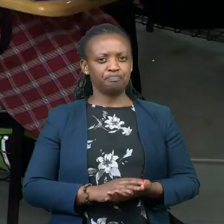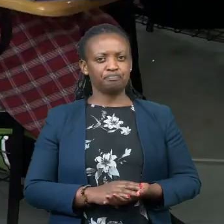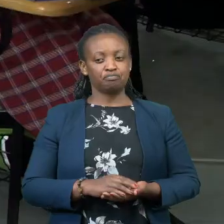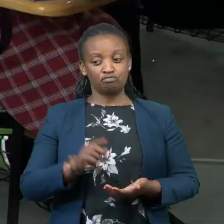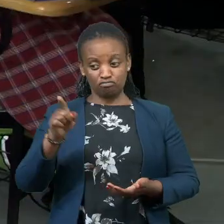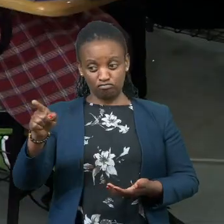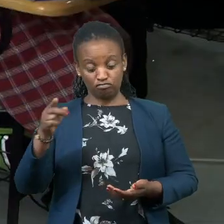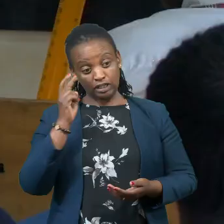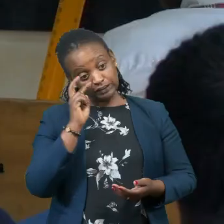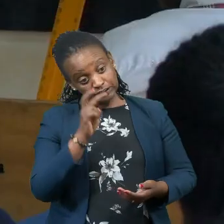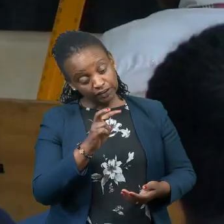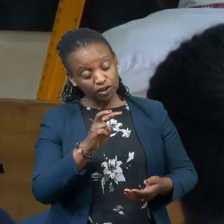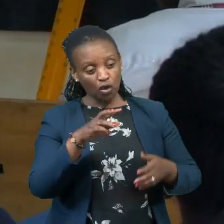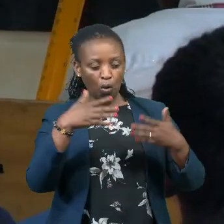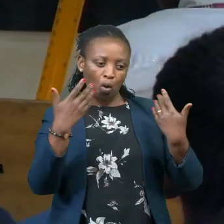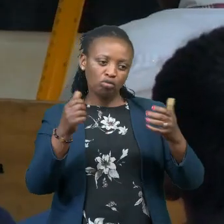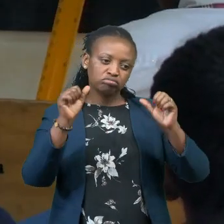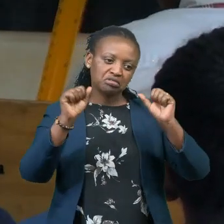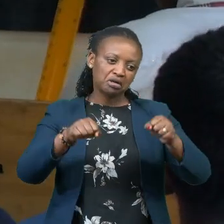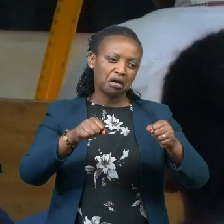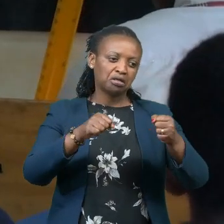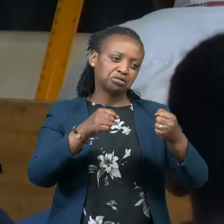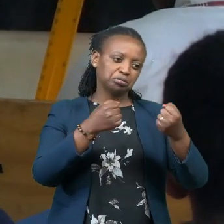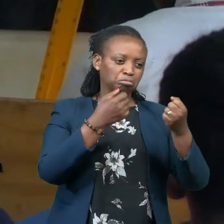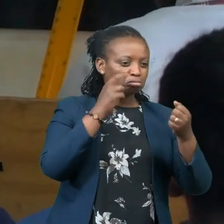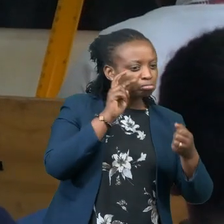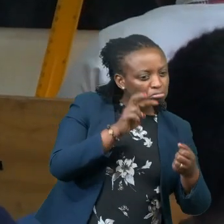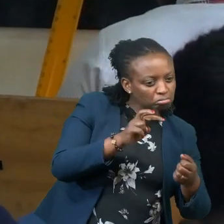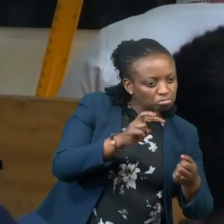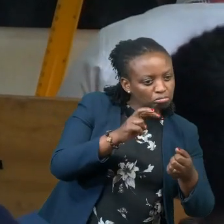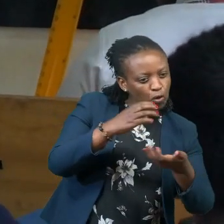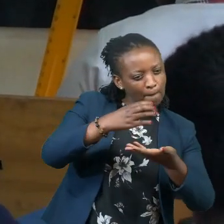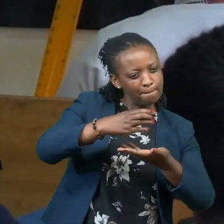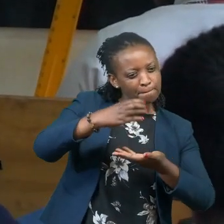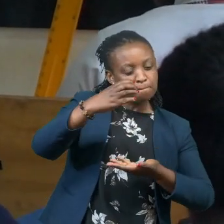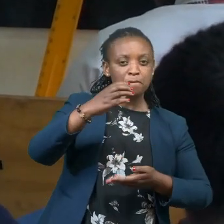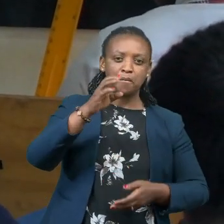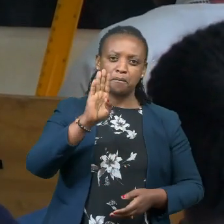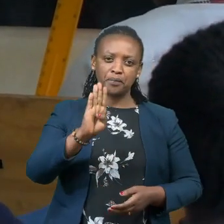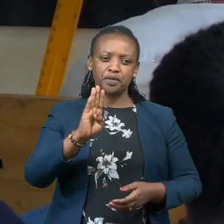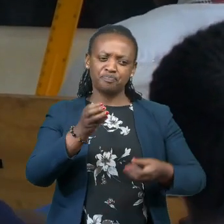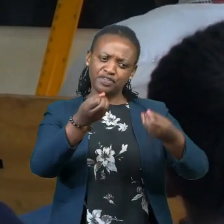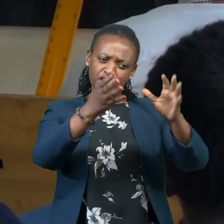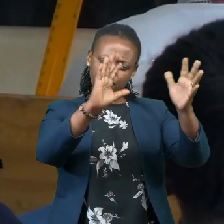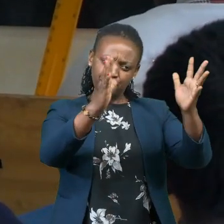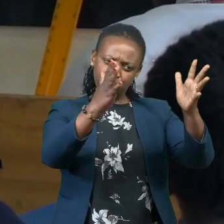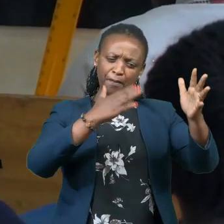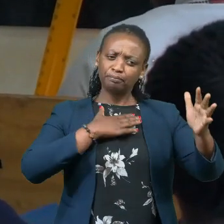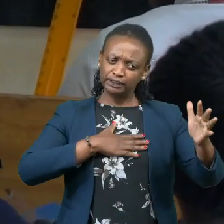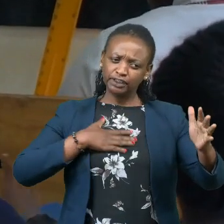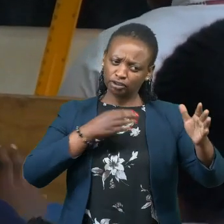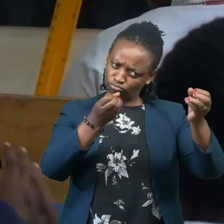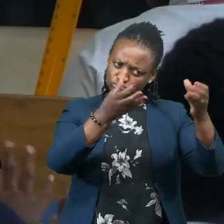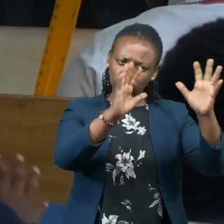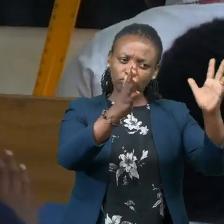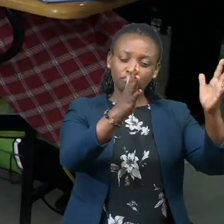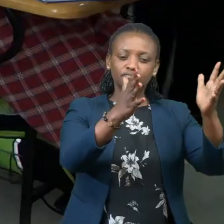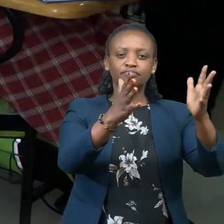He can see or he can present beaker B. Okay. Give him flowers, please.